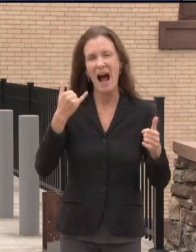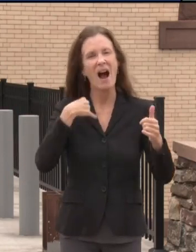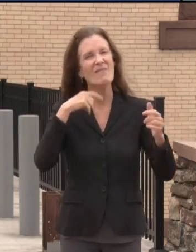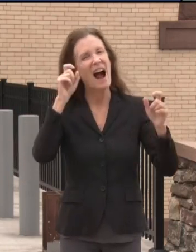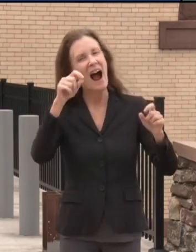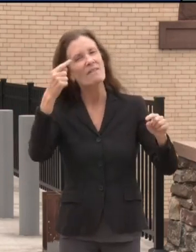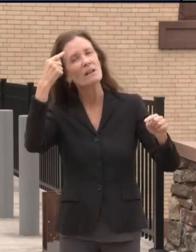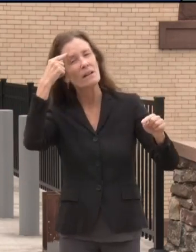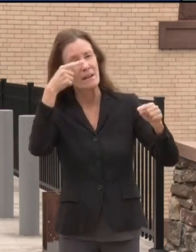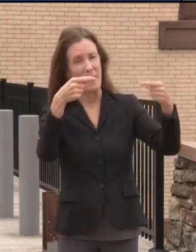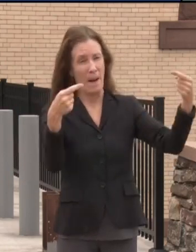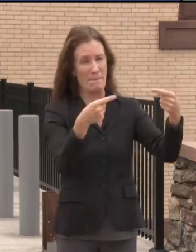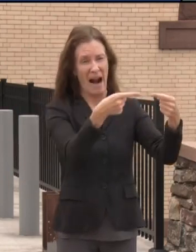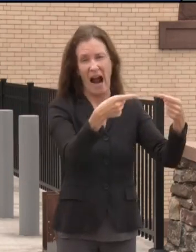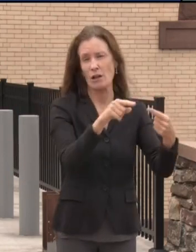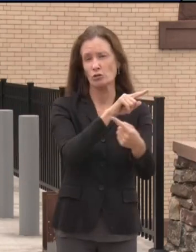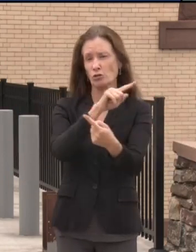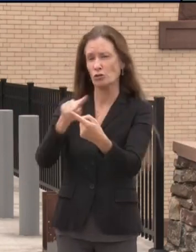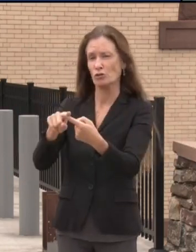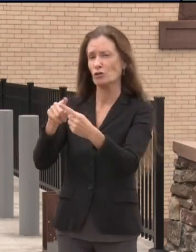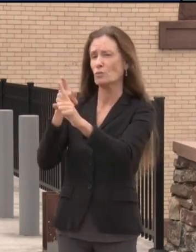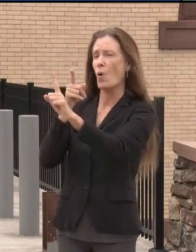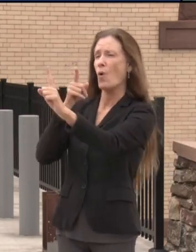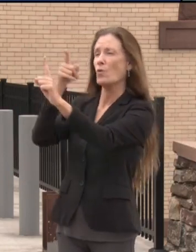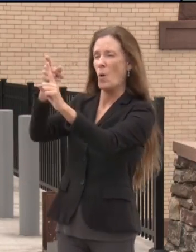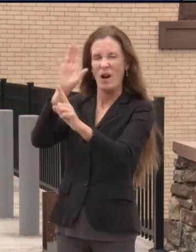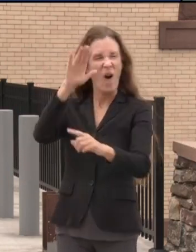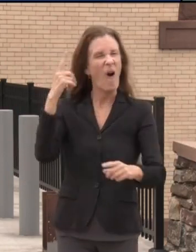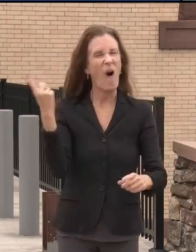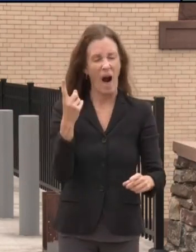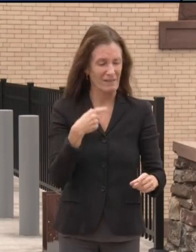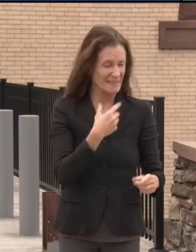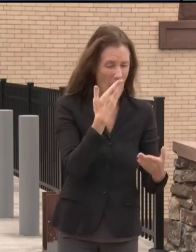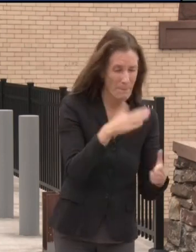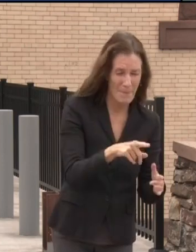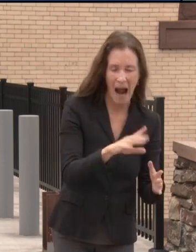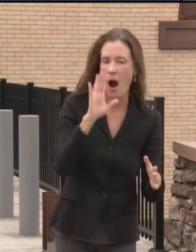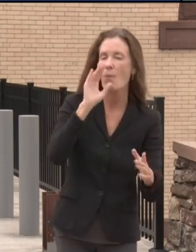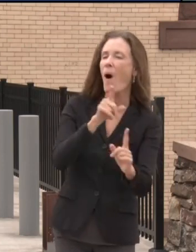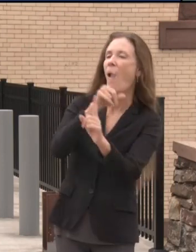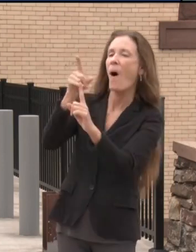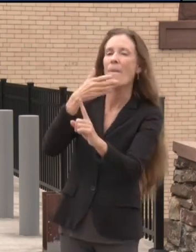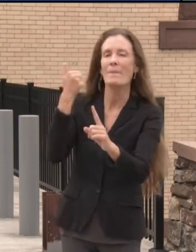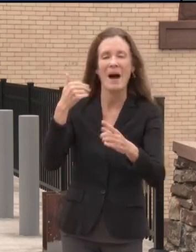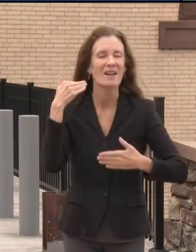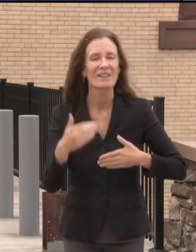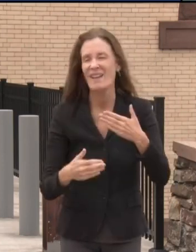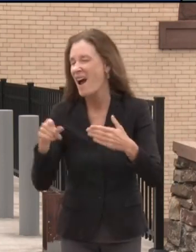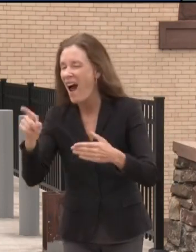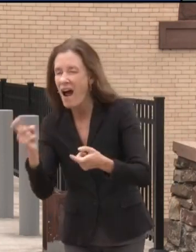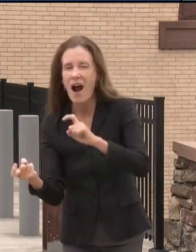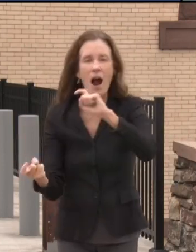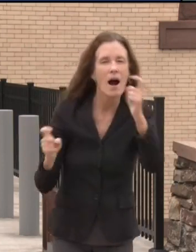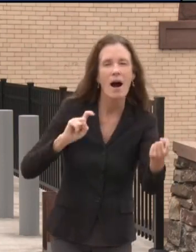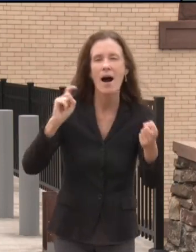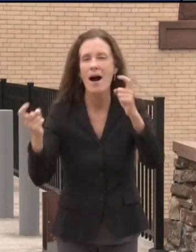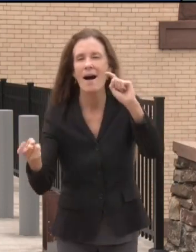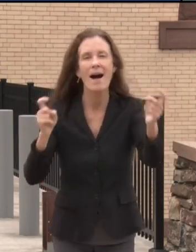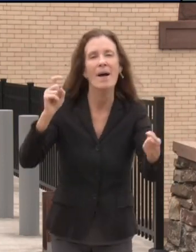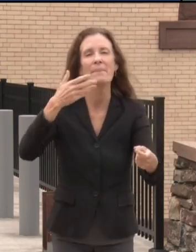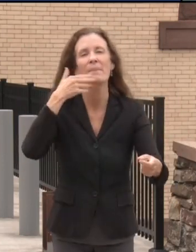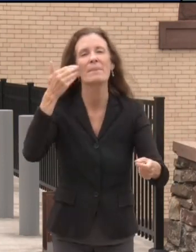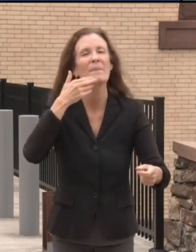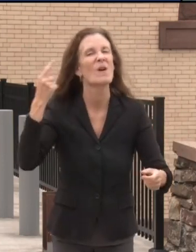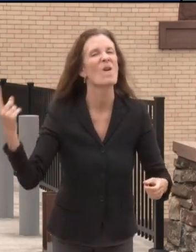purpose. As we emerge from the ashes of COVID, we can create a society that cares for its most vulnerable in a better